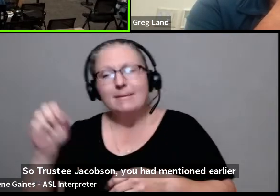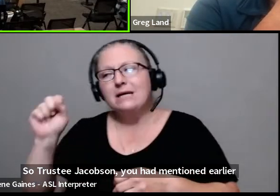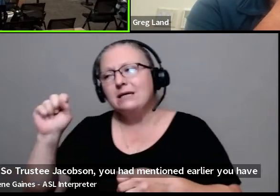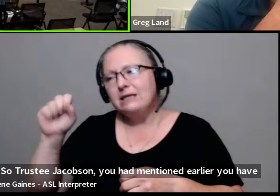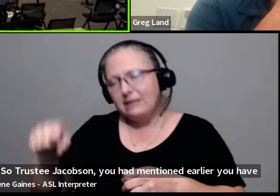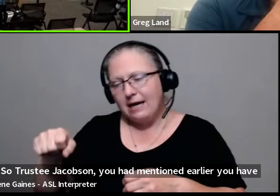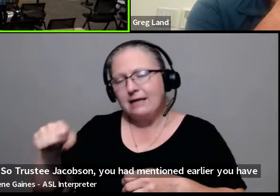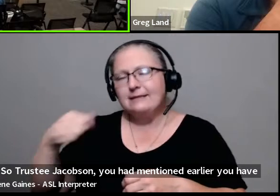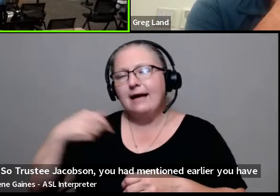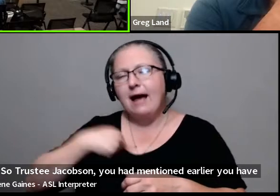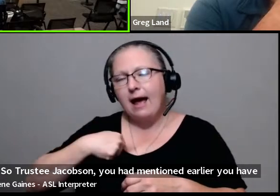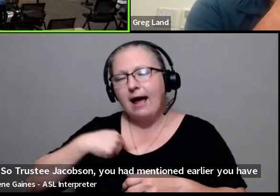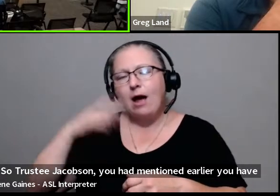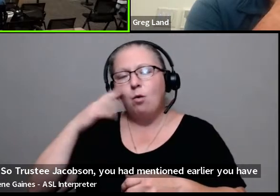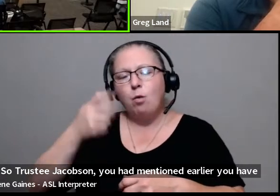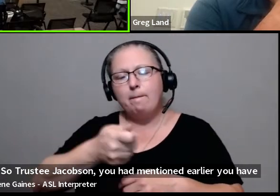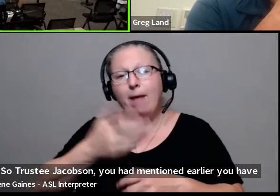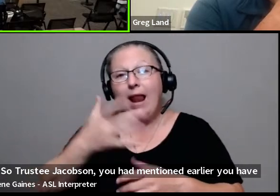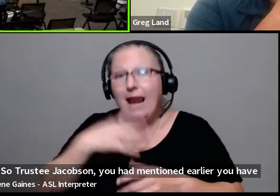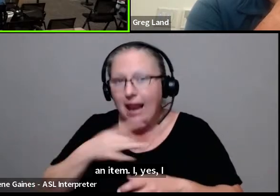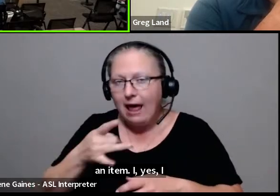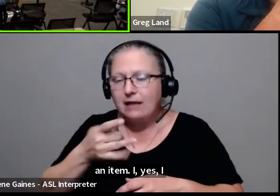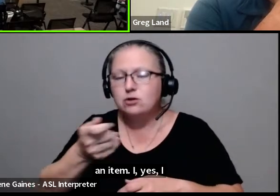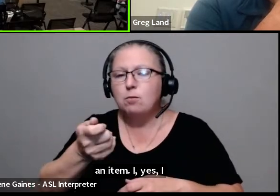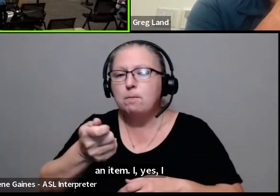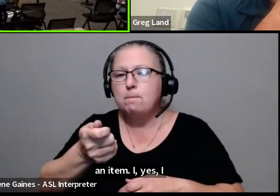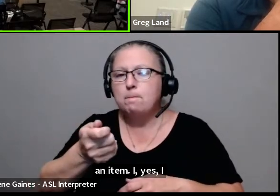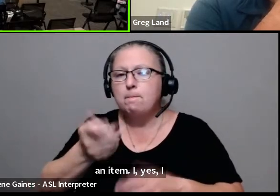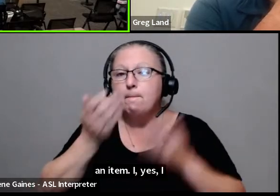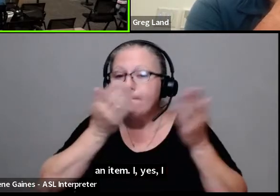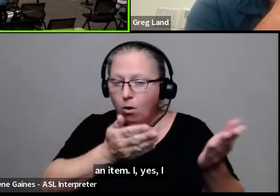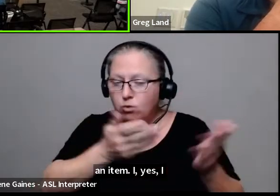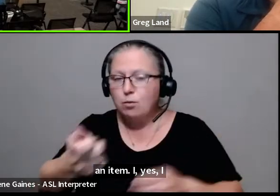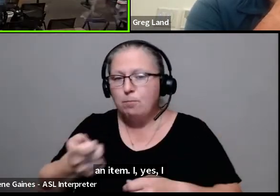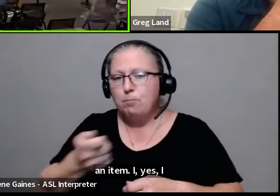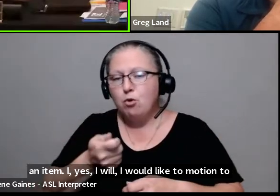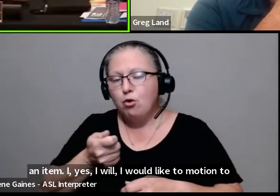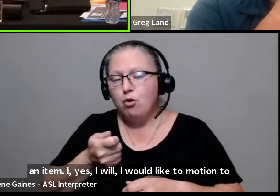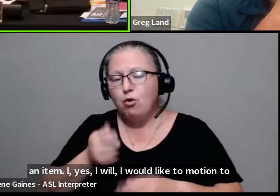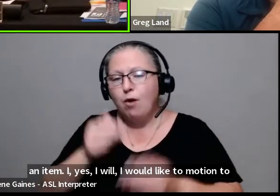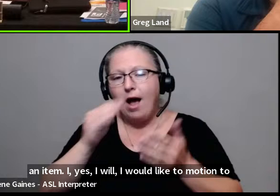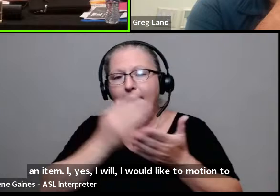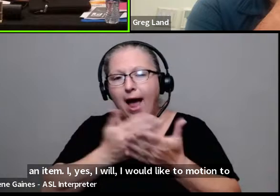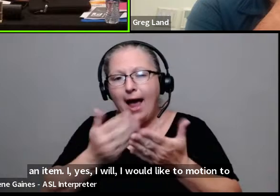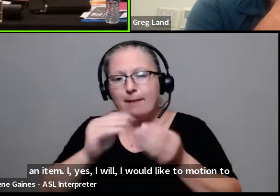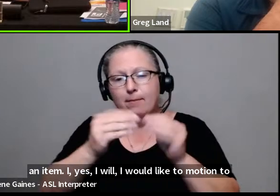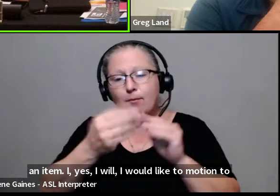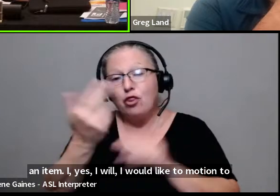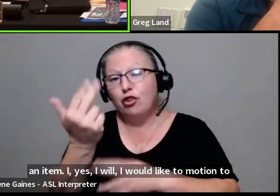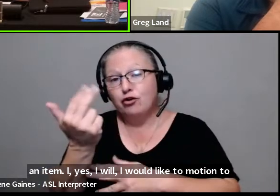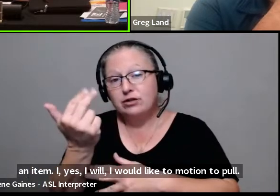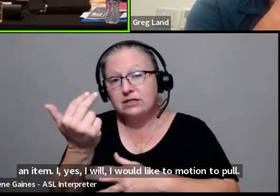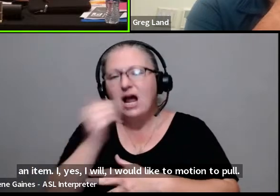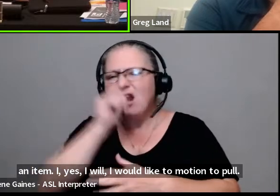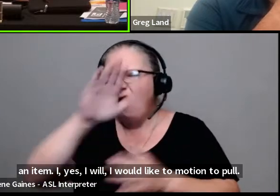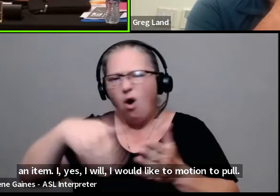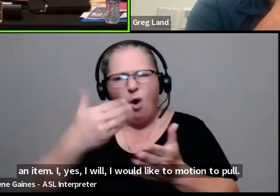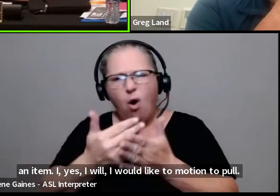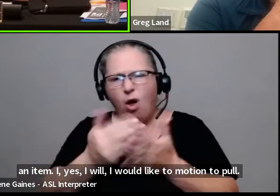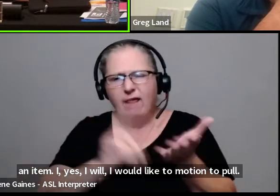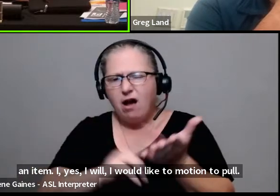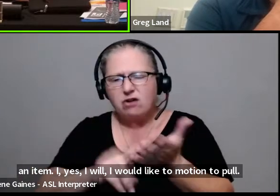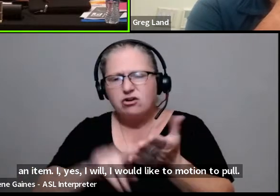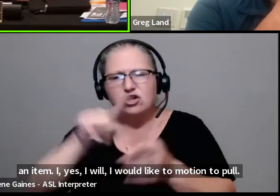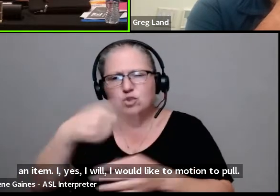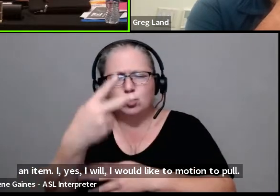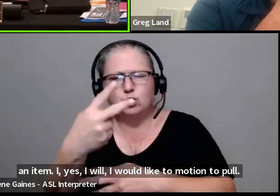Yes, I would like to motion to pull item 13, not all of the contracts, just